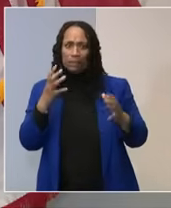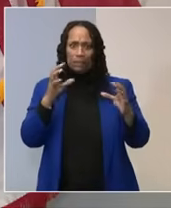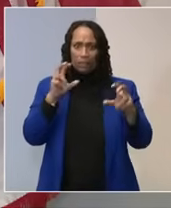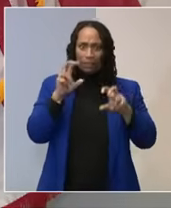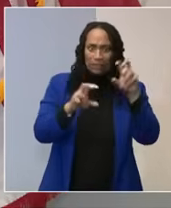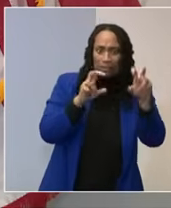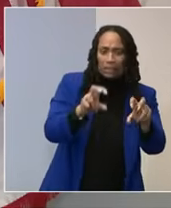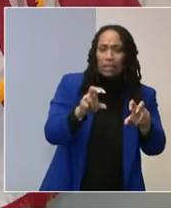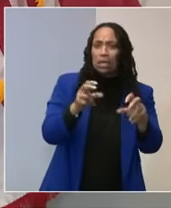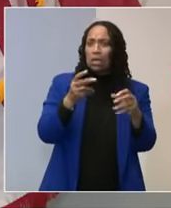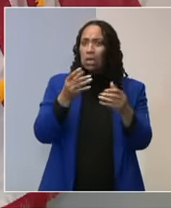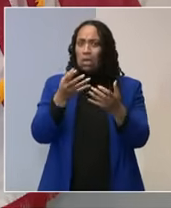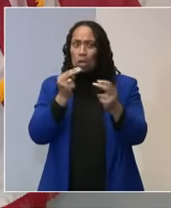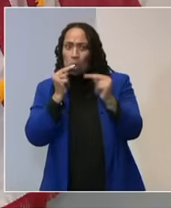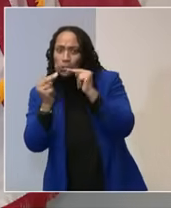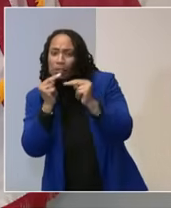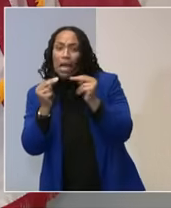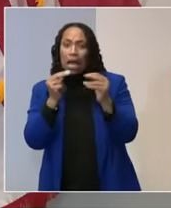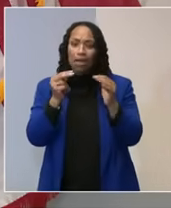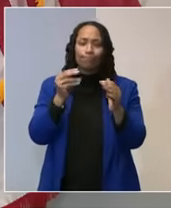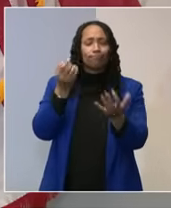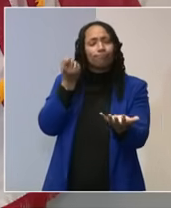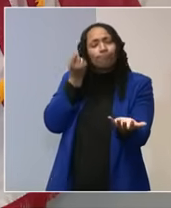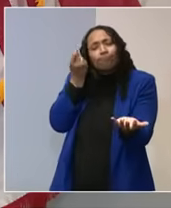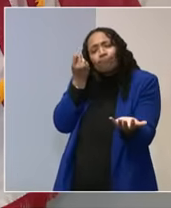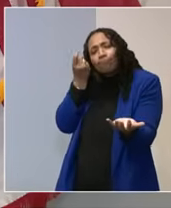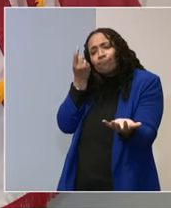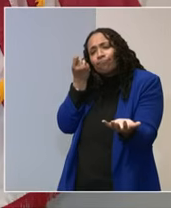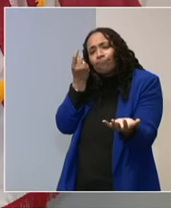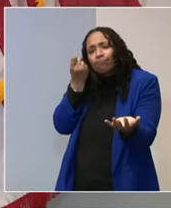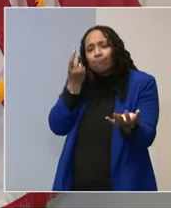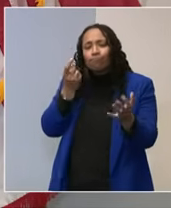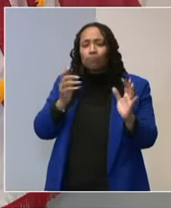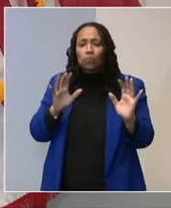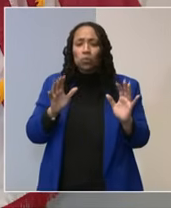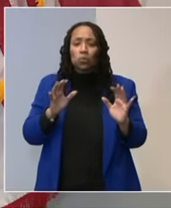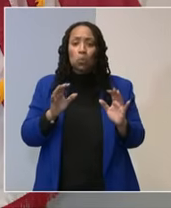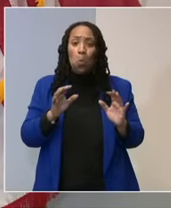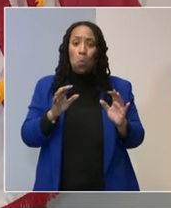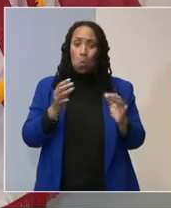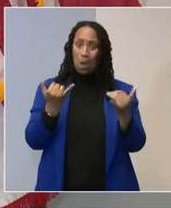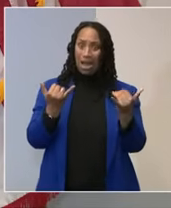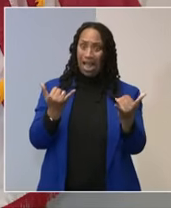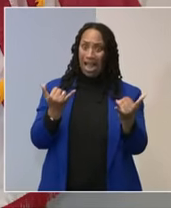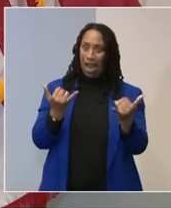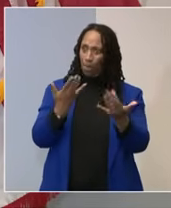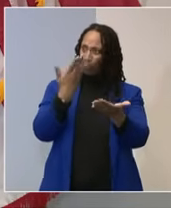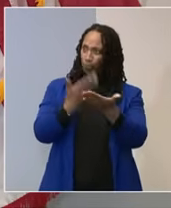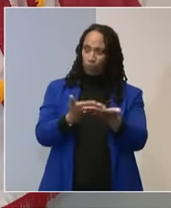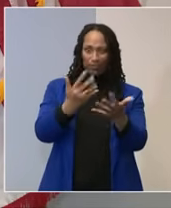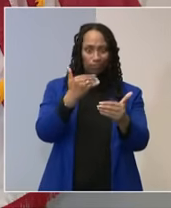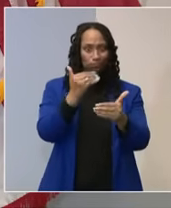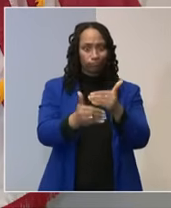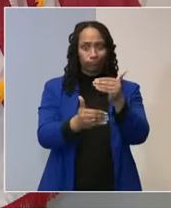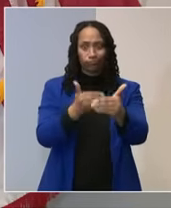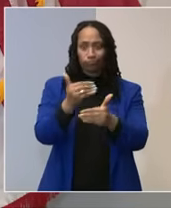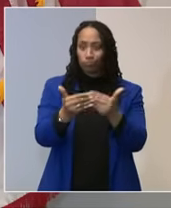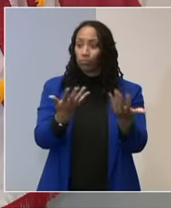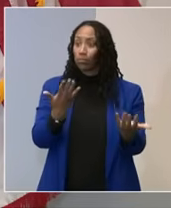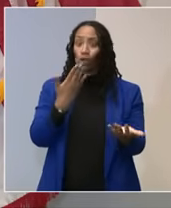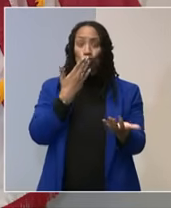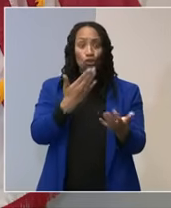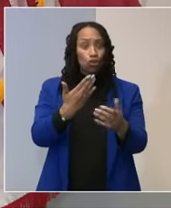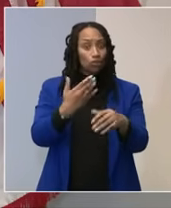even get started with the planning. And that has proven to be a good decision. So I think that,